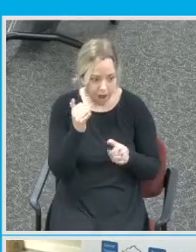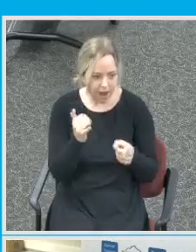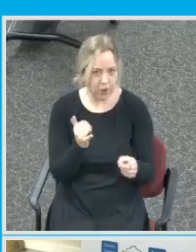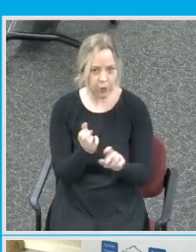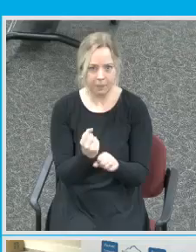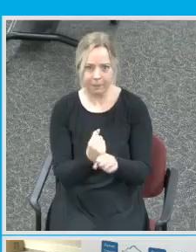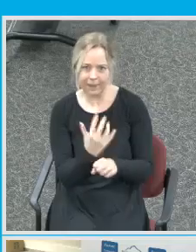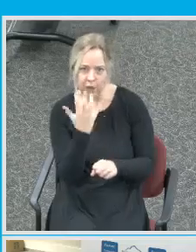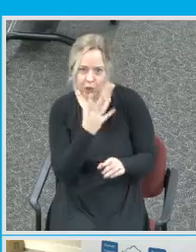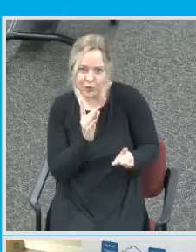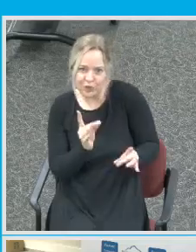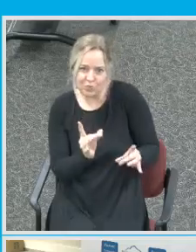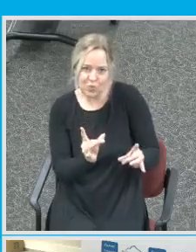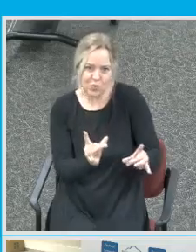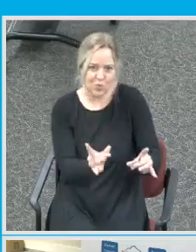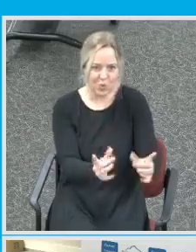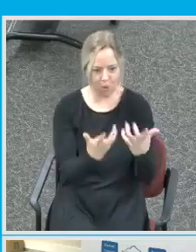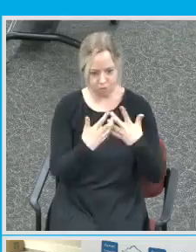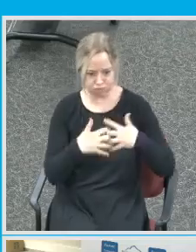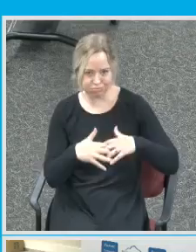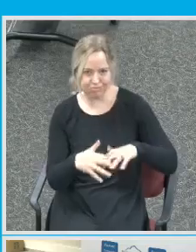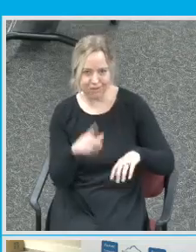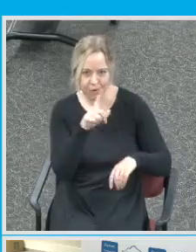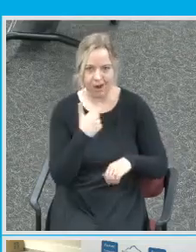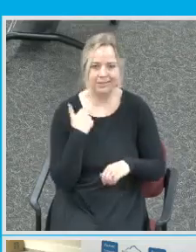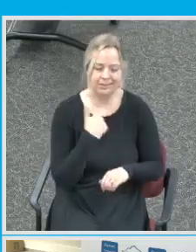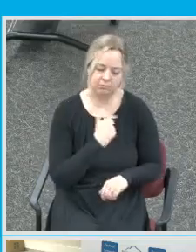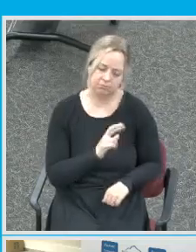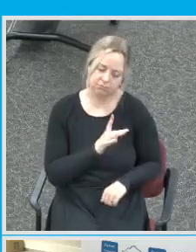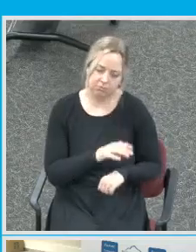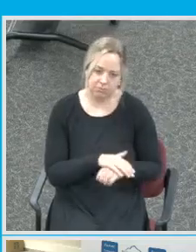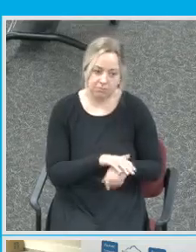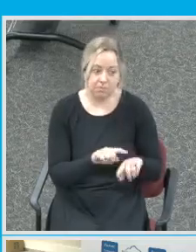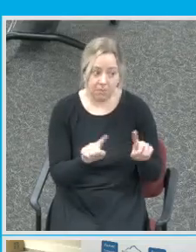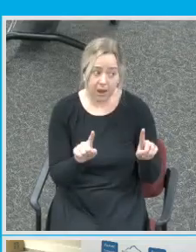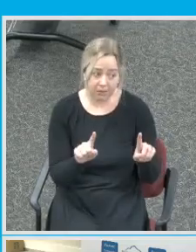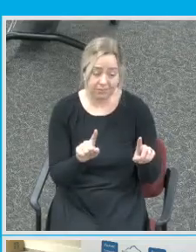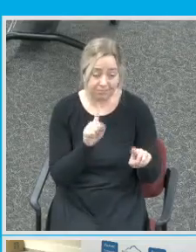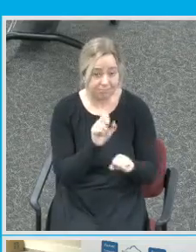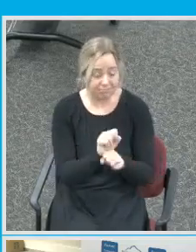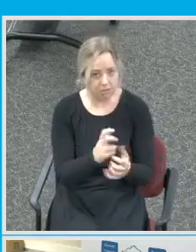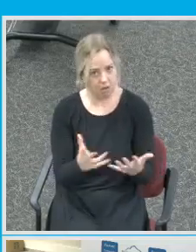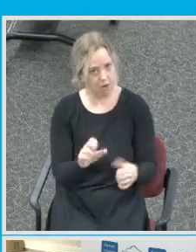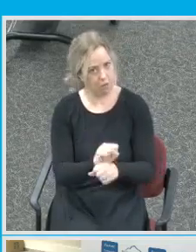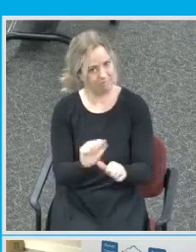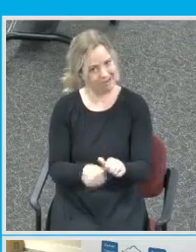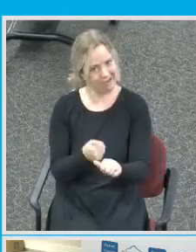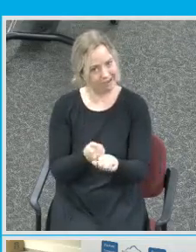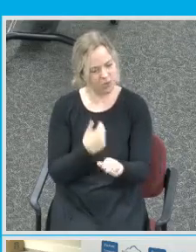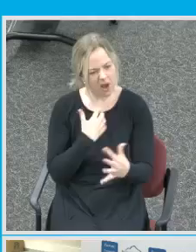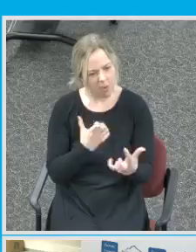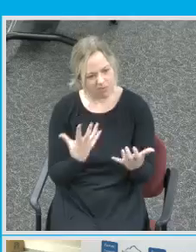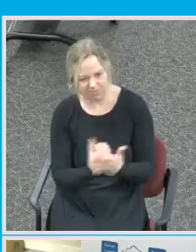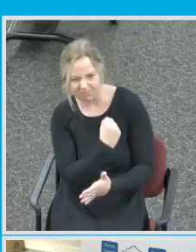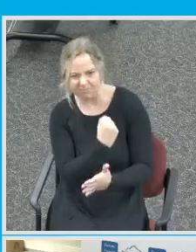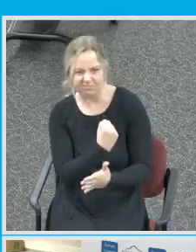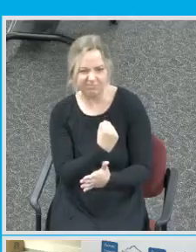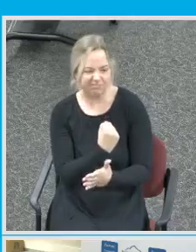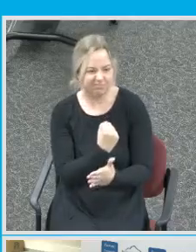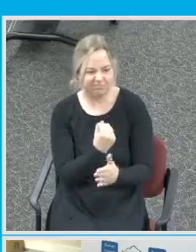very smooth for our Board of Health, but there's a lot of details that go into that, and I wanted to take the time